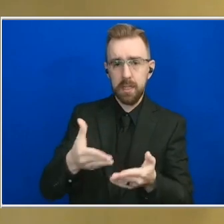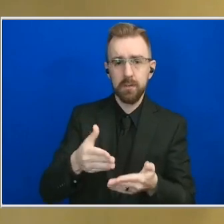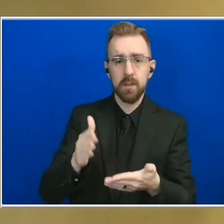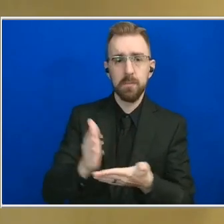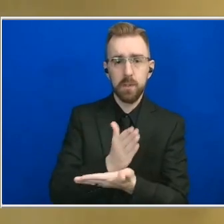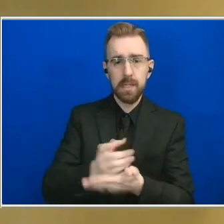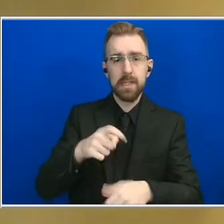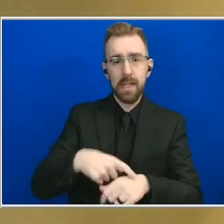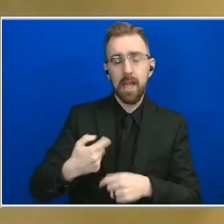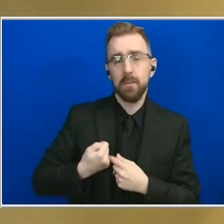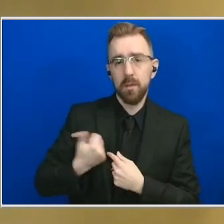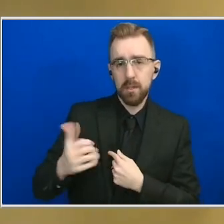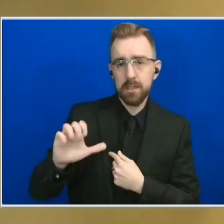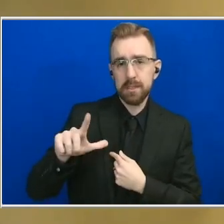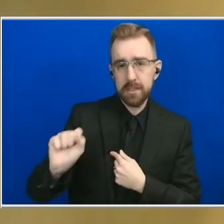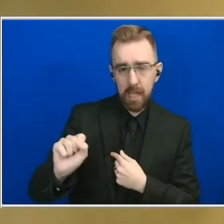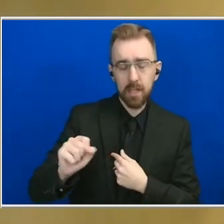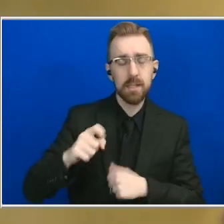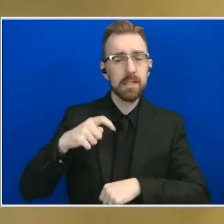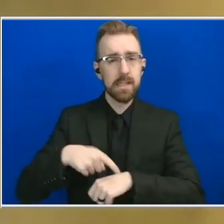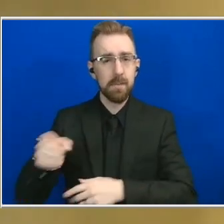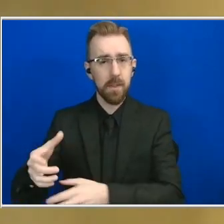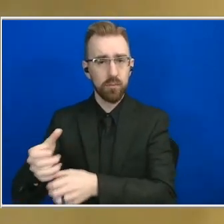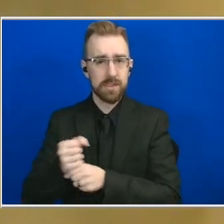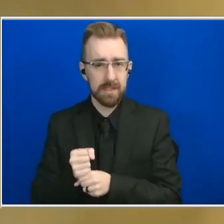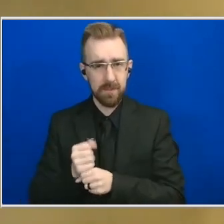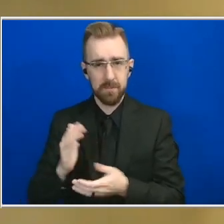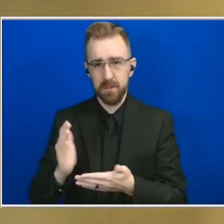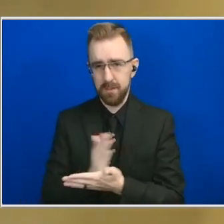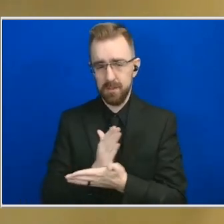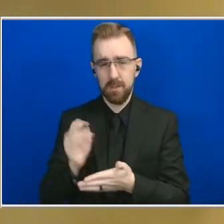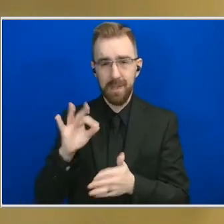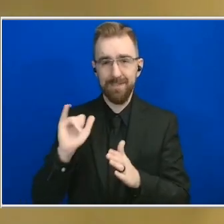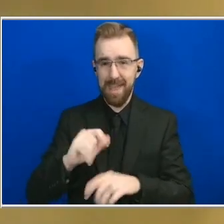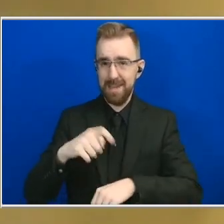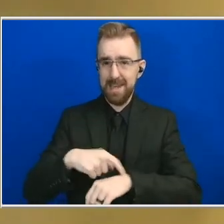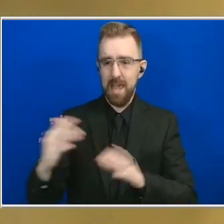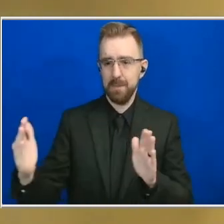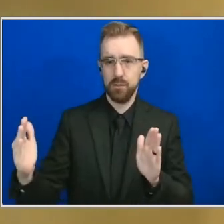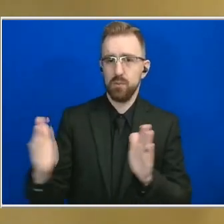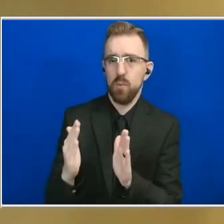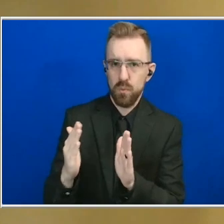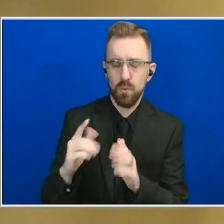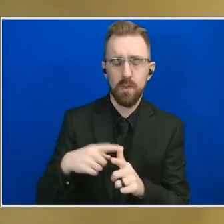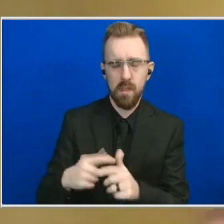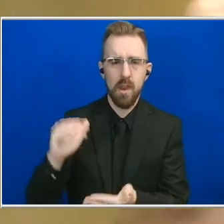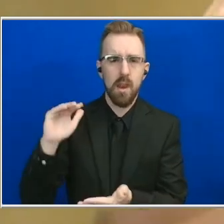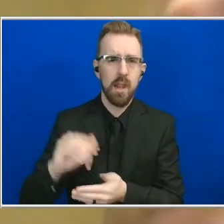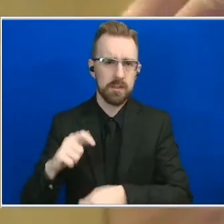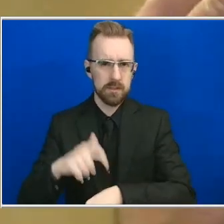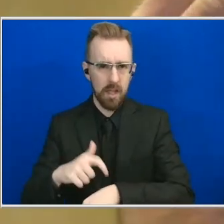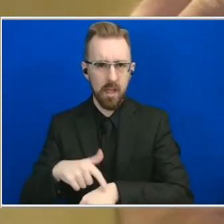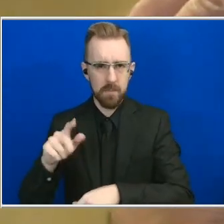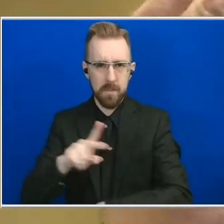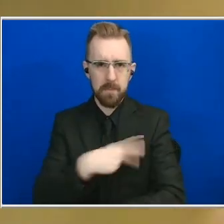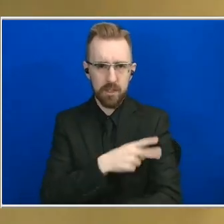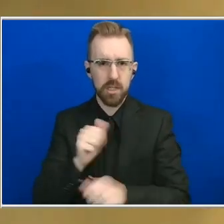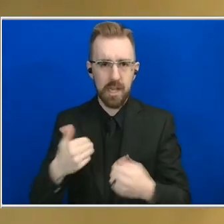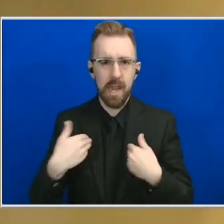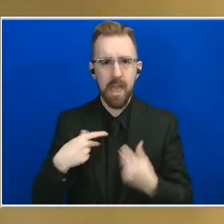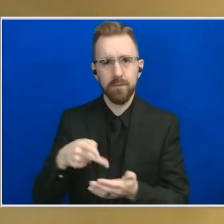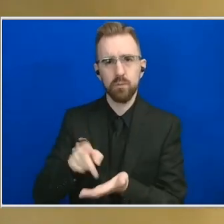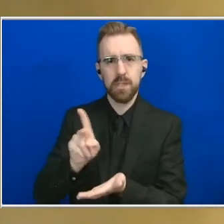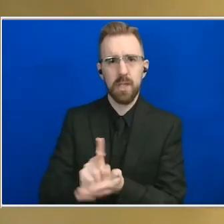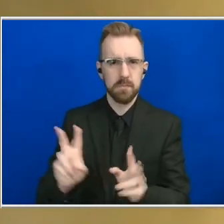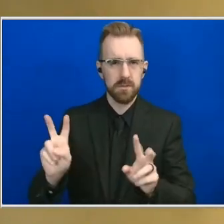their cells and the time that they receive them. So the shorter that time is, the less time there is that the patient can have relapse